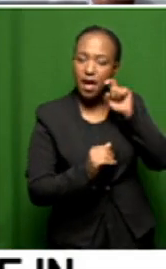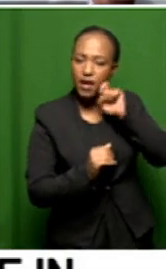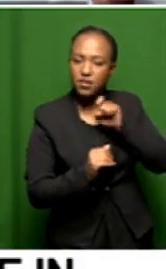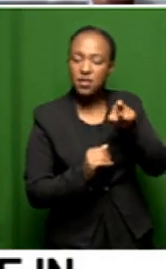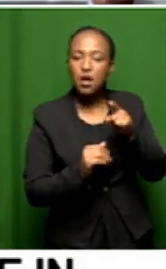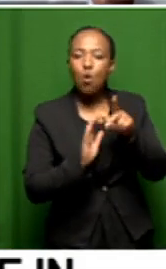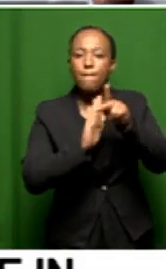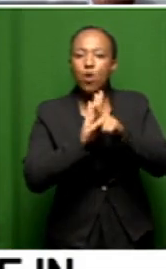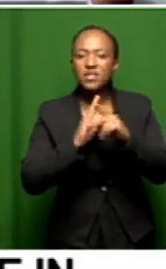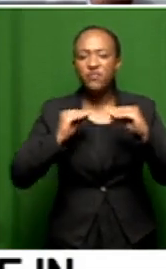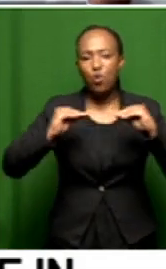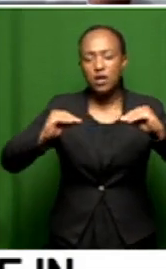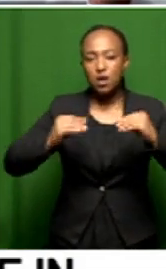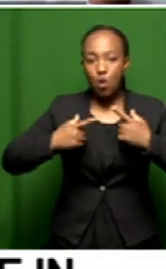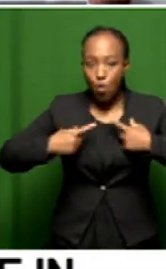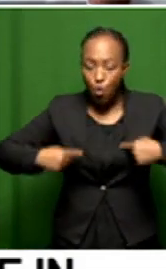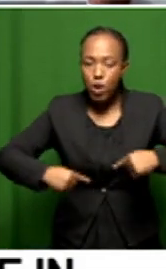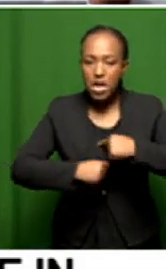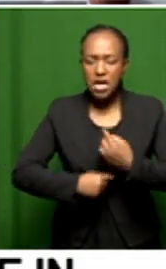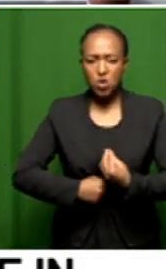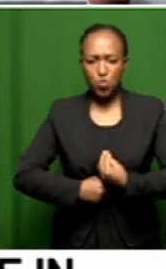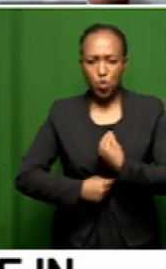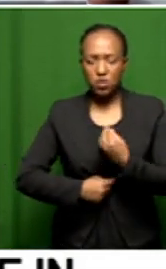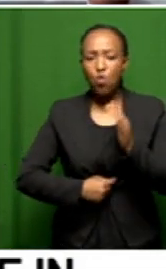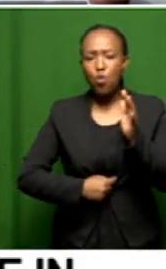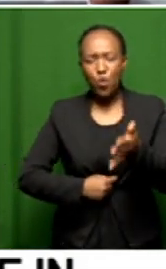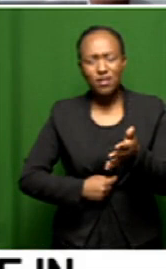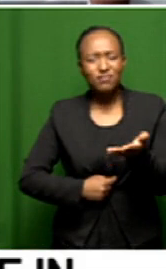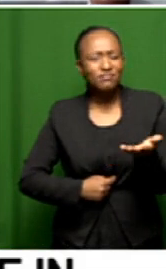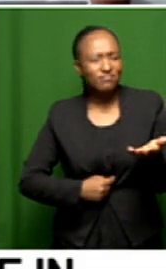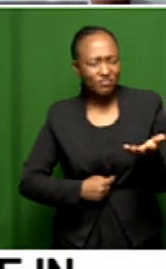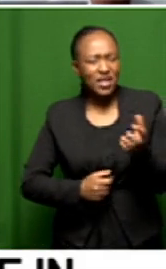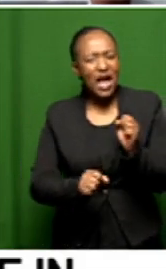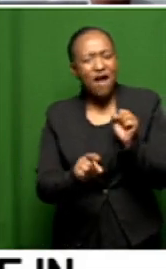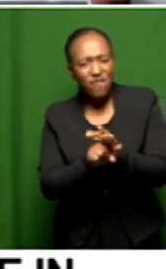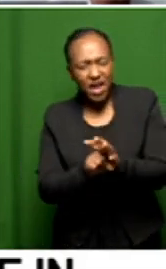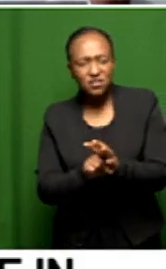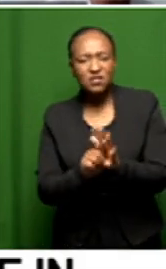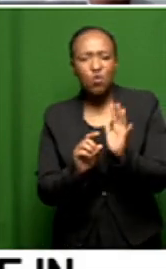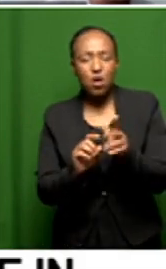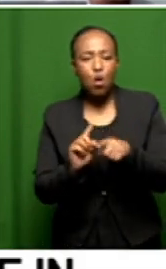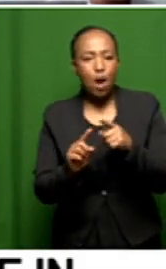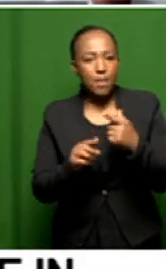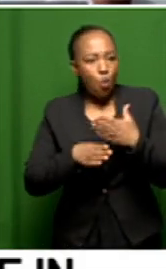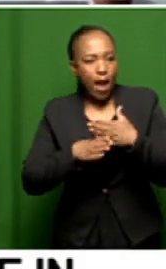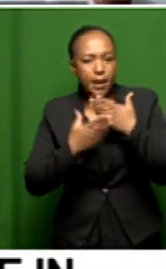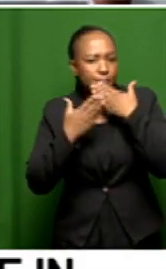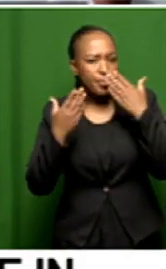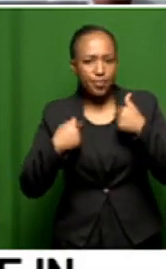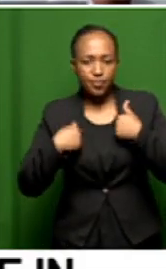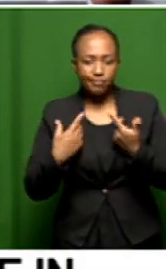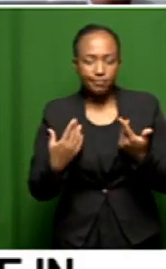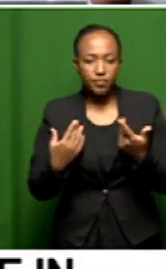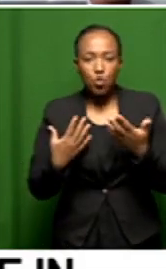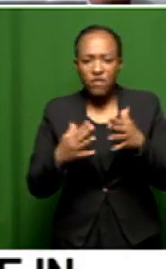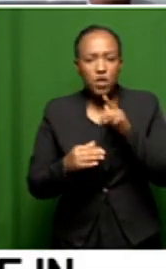in education, I mean, we, the youth, are the ones that are going to be disproportionately affected because we are the ones that are not going to be working. So when